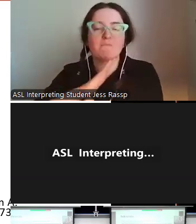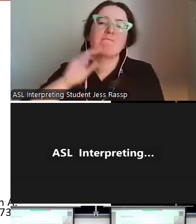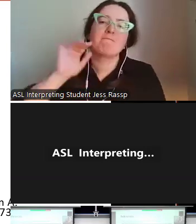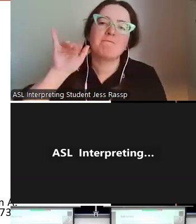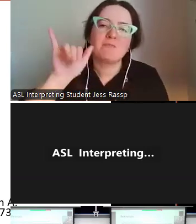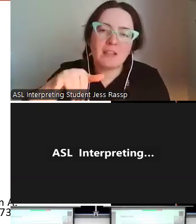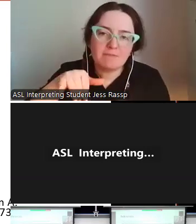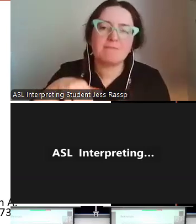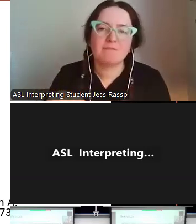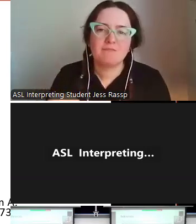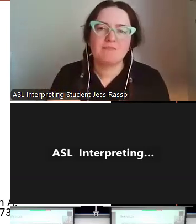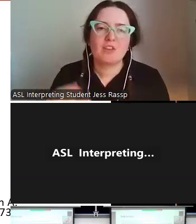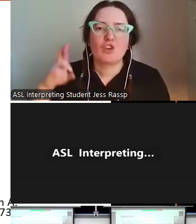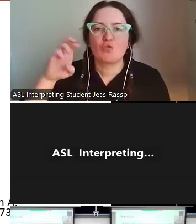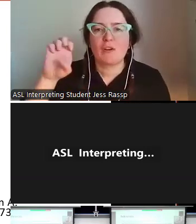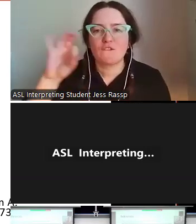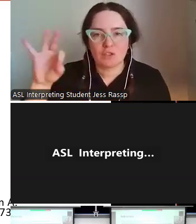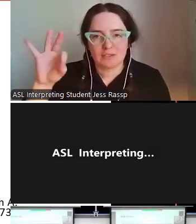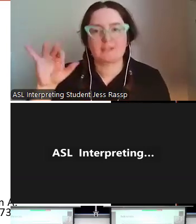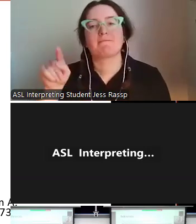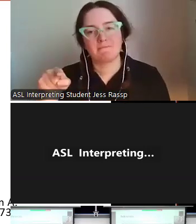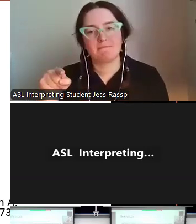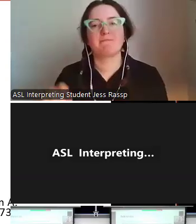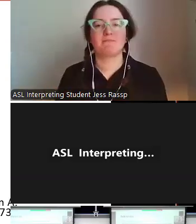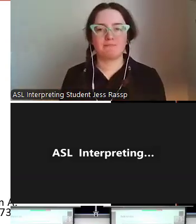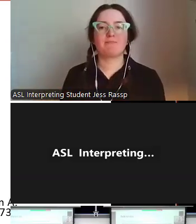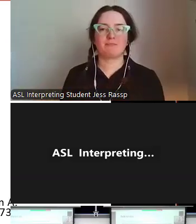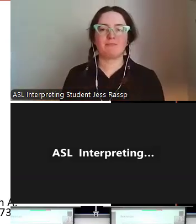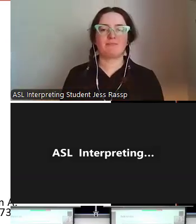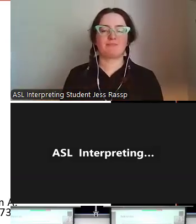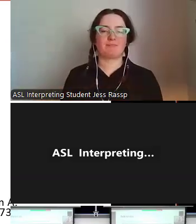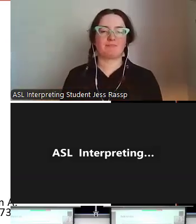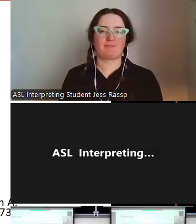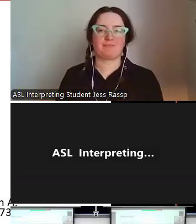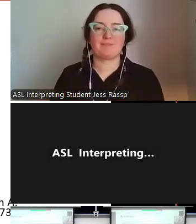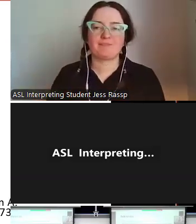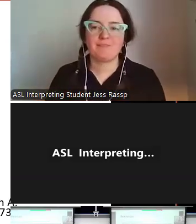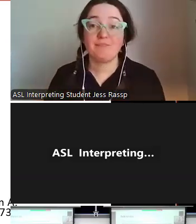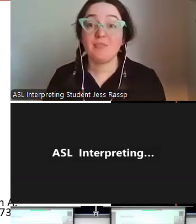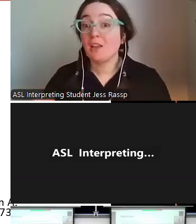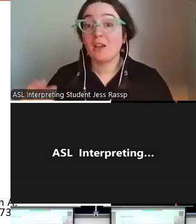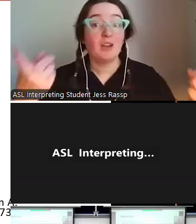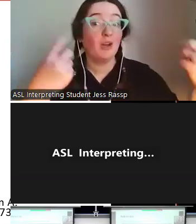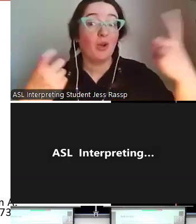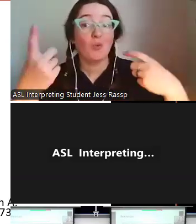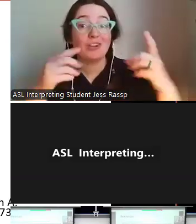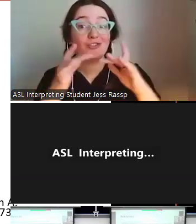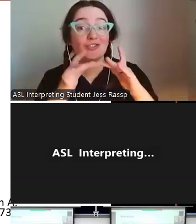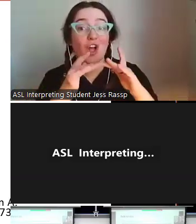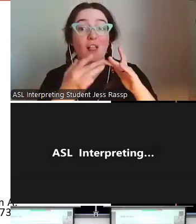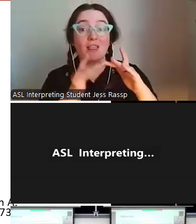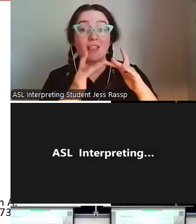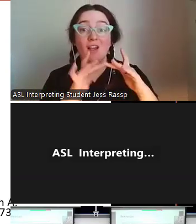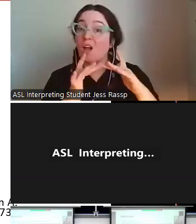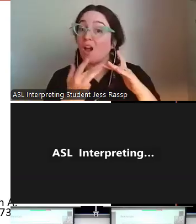you can look into if you want more of that. Good? Good. You're welcome. Any questions online from the people who